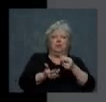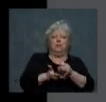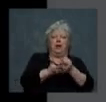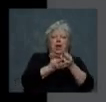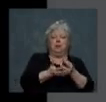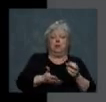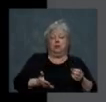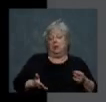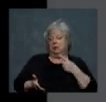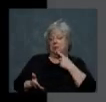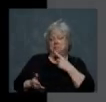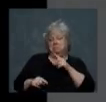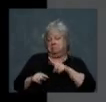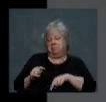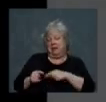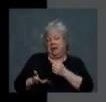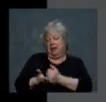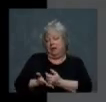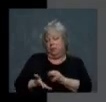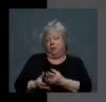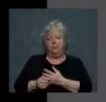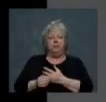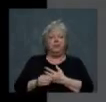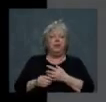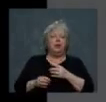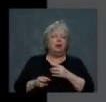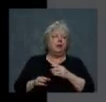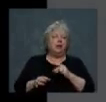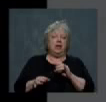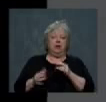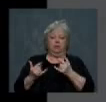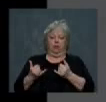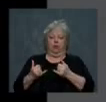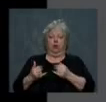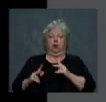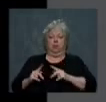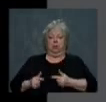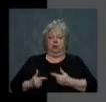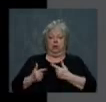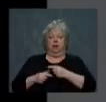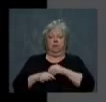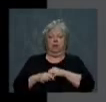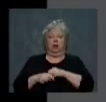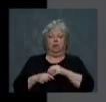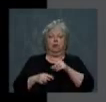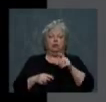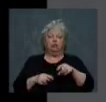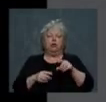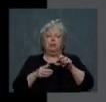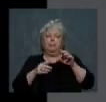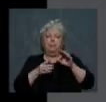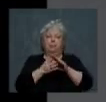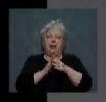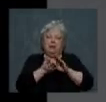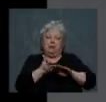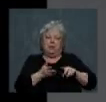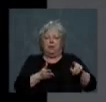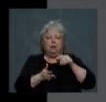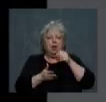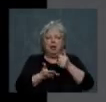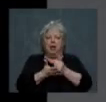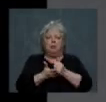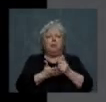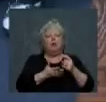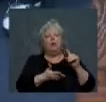say, we're not going to help you in any way. If the current residents deemed need it, they'll dismiss them. They're not helping these people. They're